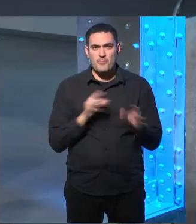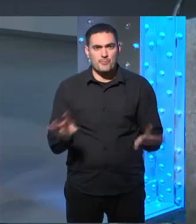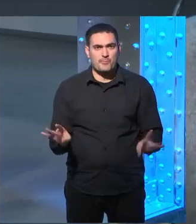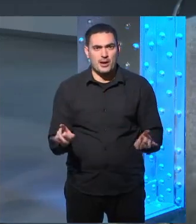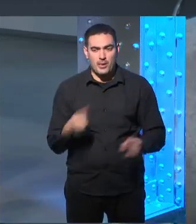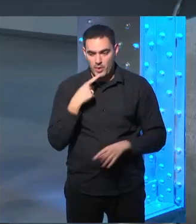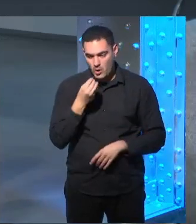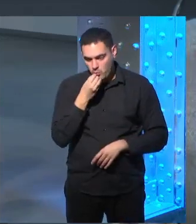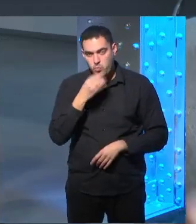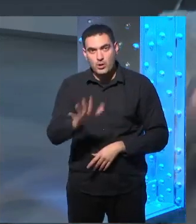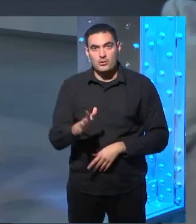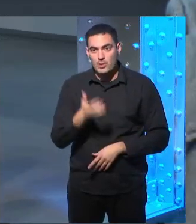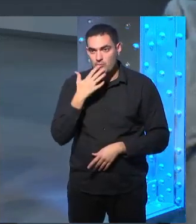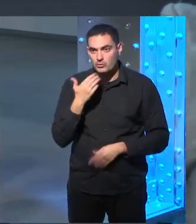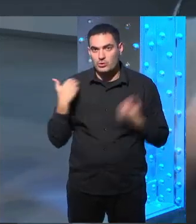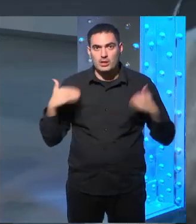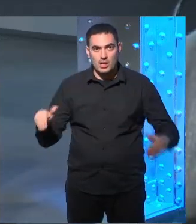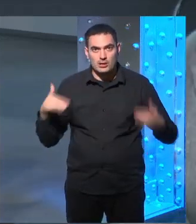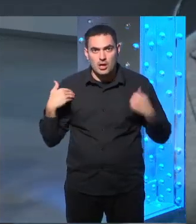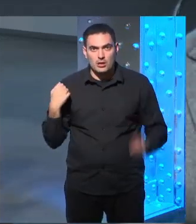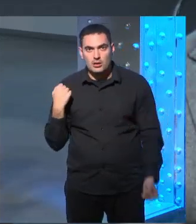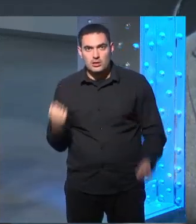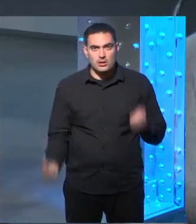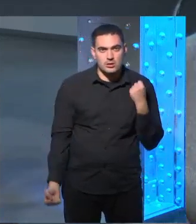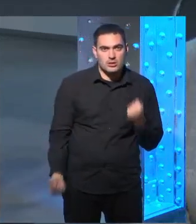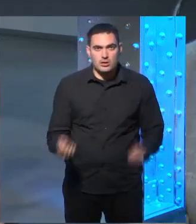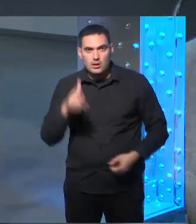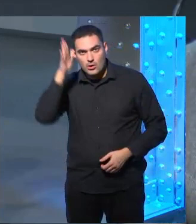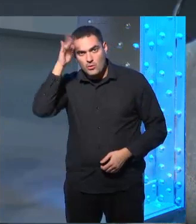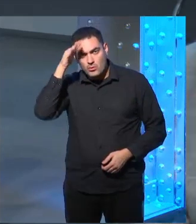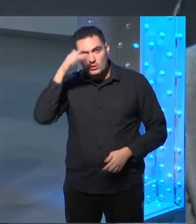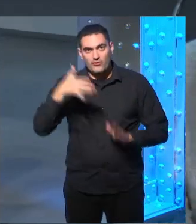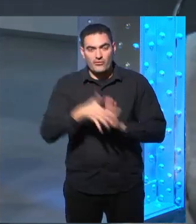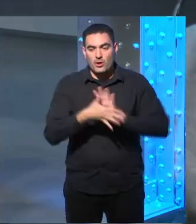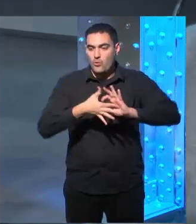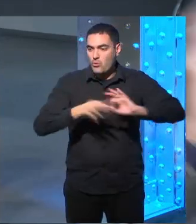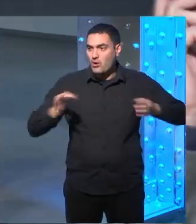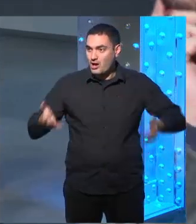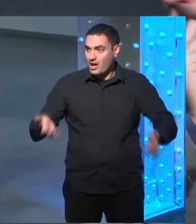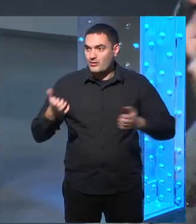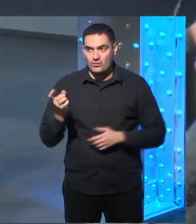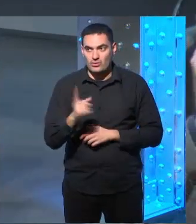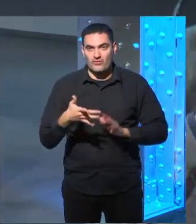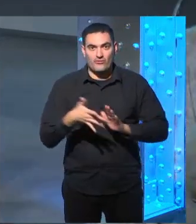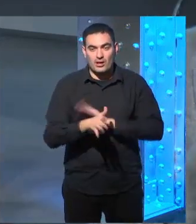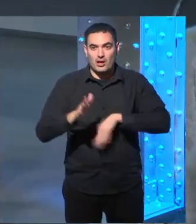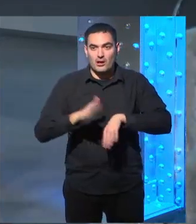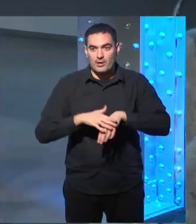of our degree, he used to answer, when people asked him that,